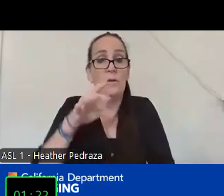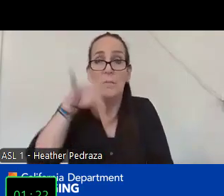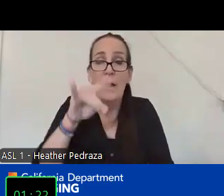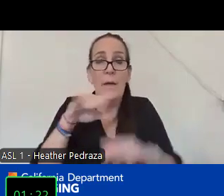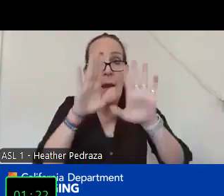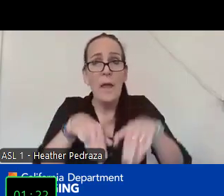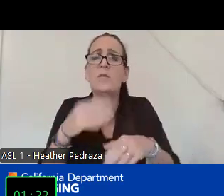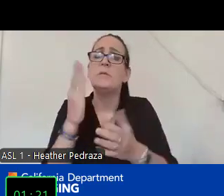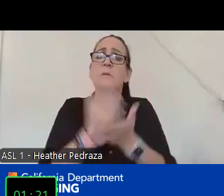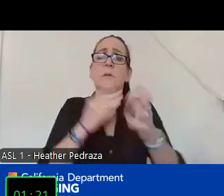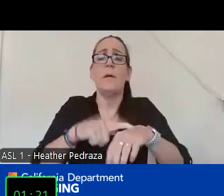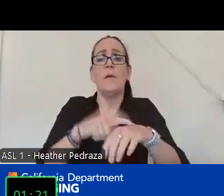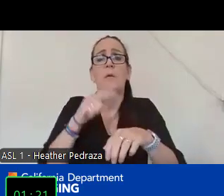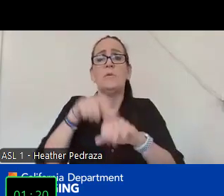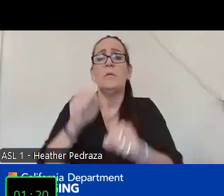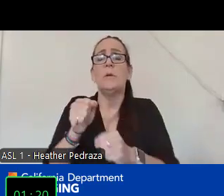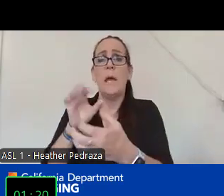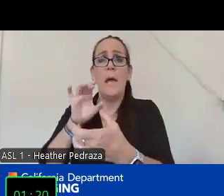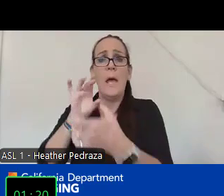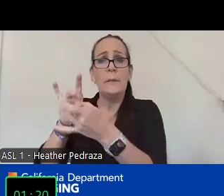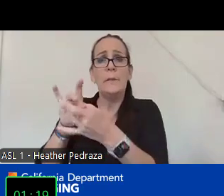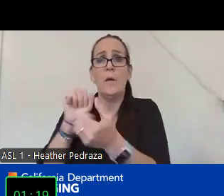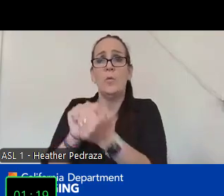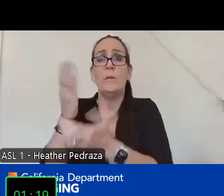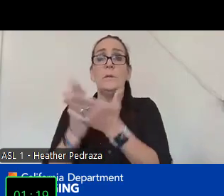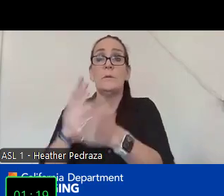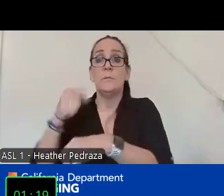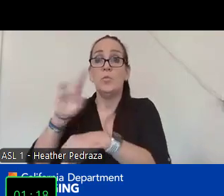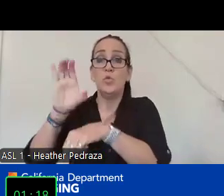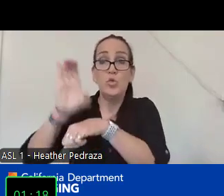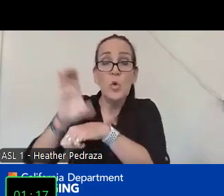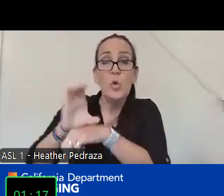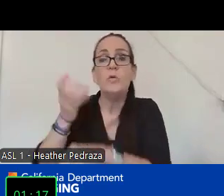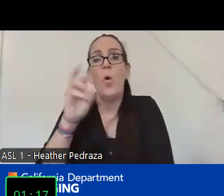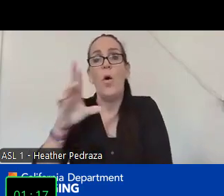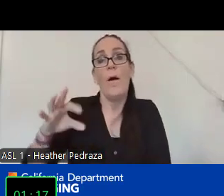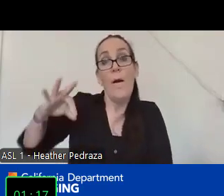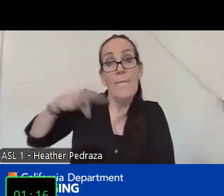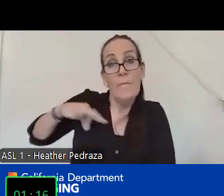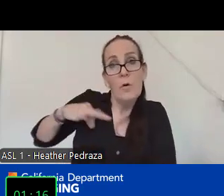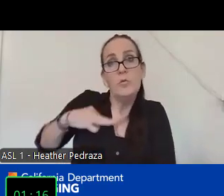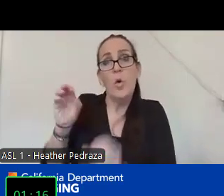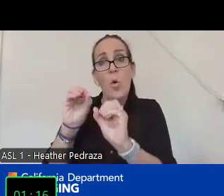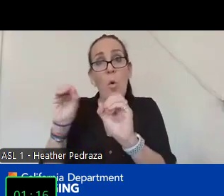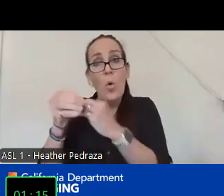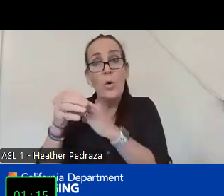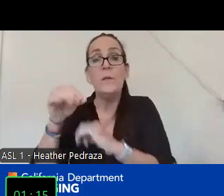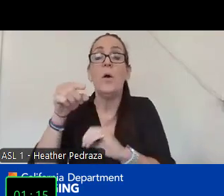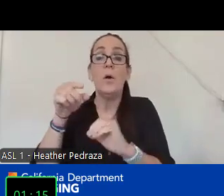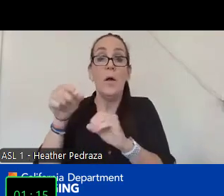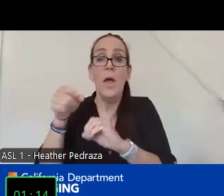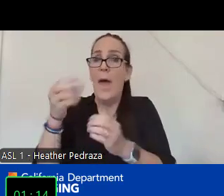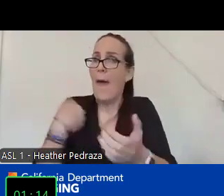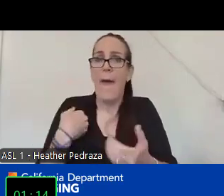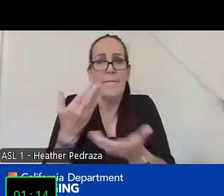churches, certain volunteer organizations who would have a house full of items ready